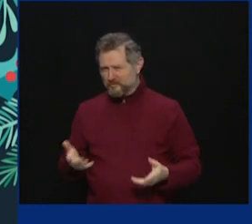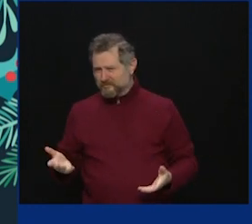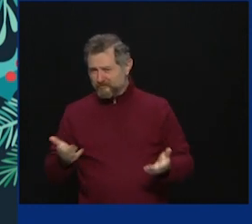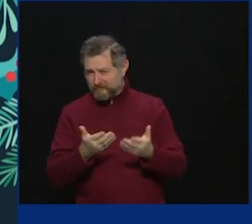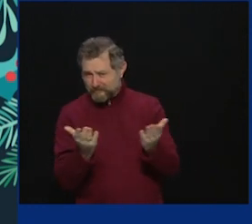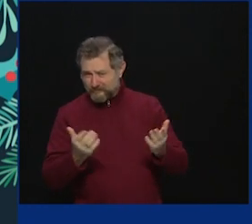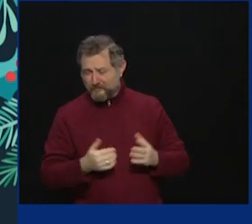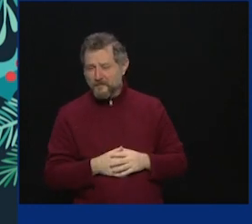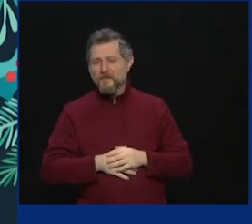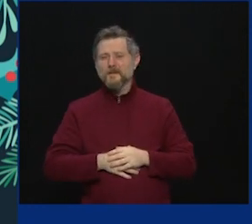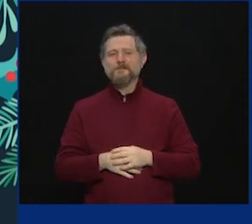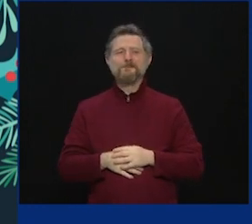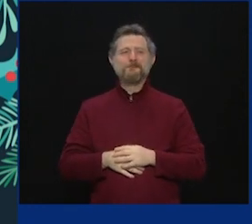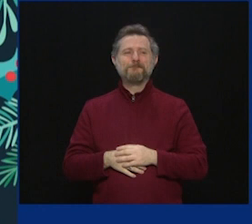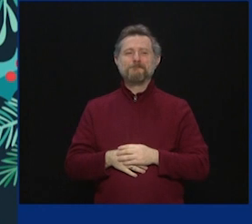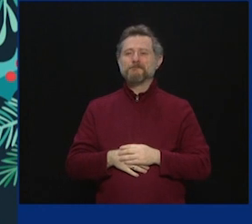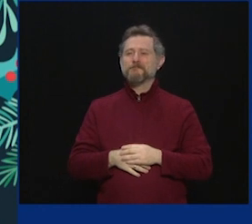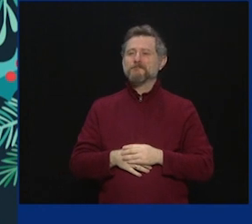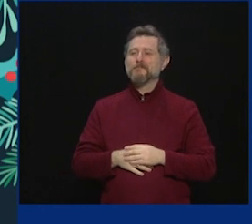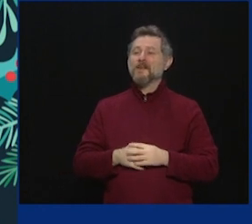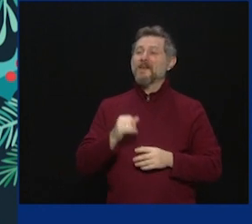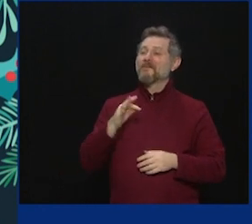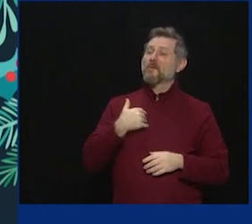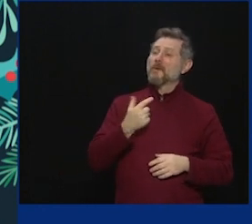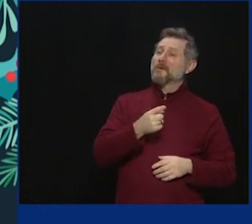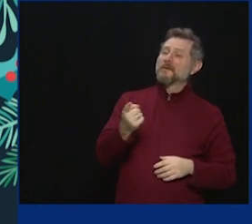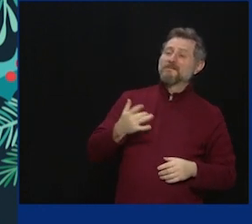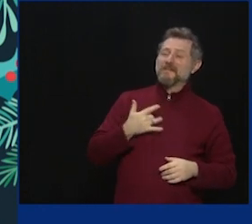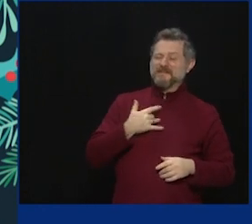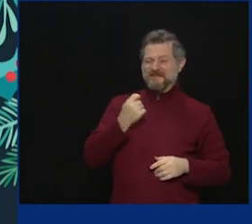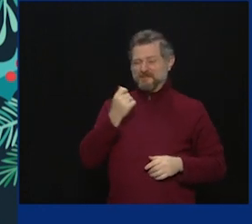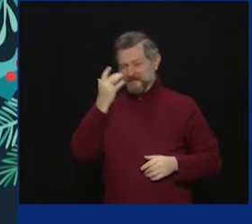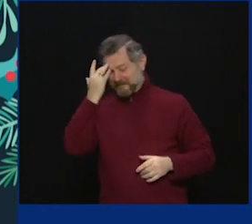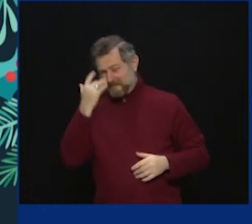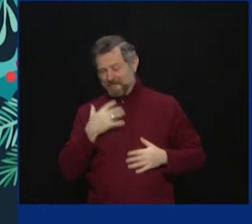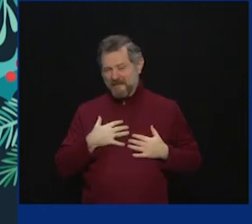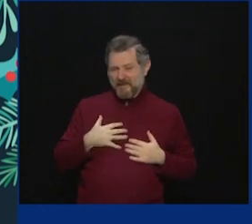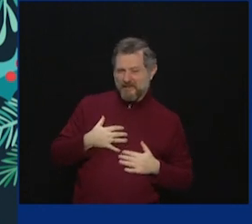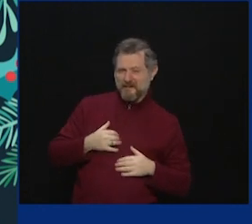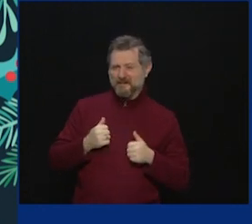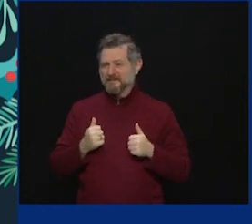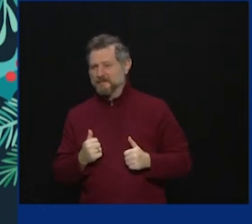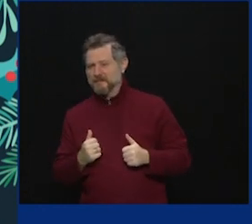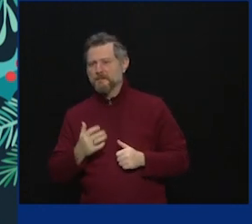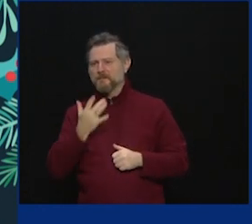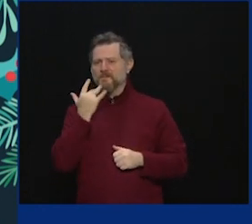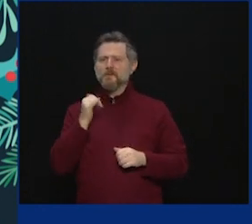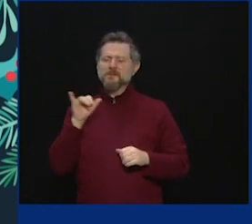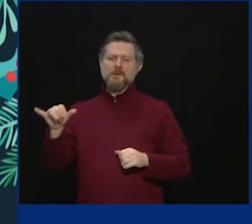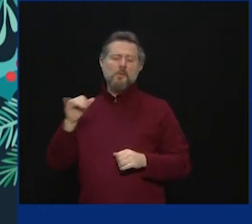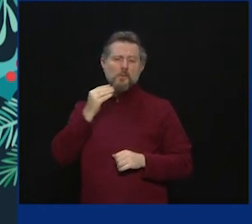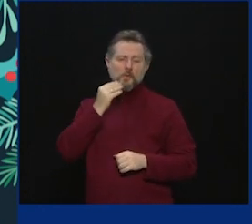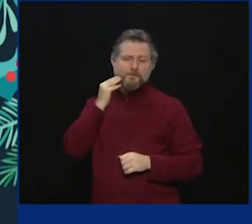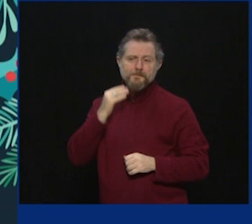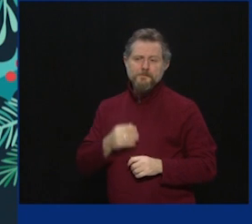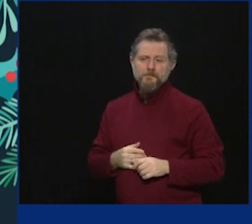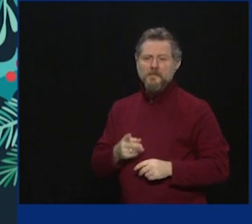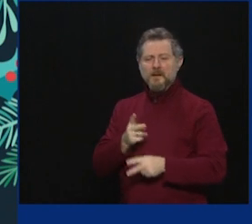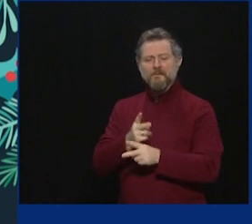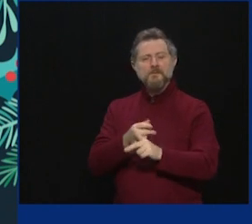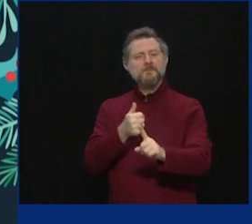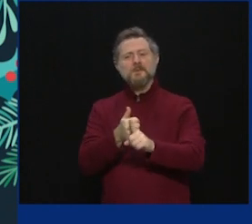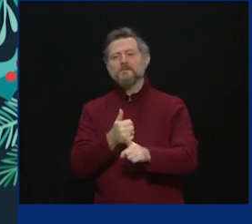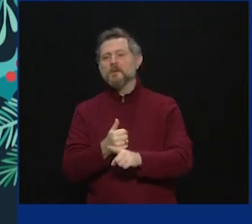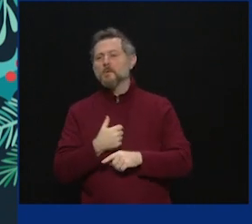you are also just feeling a little under the weather, just stay home. That's a time for you to say, I'm going to take care of myself. I'm not going to spread